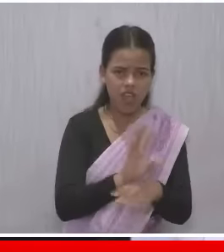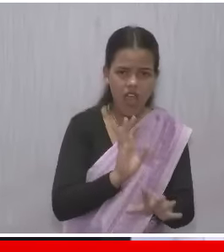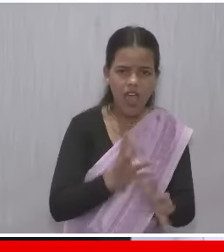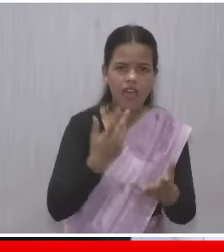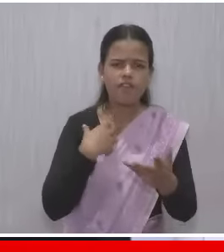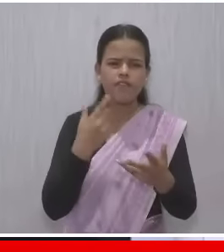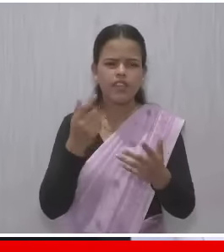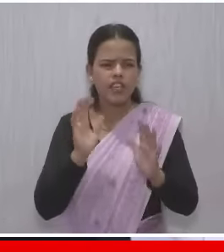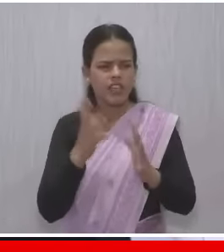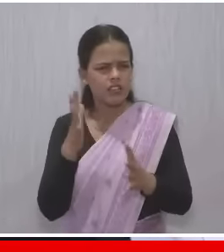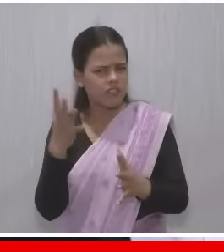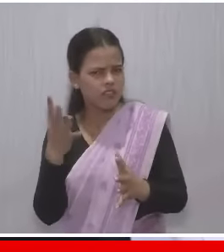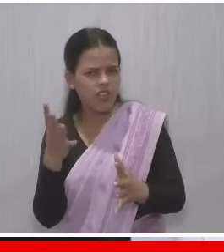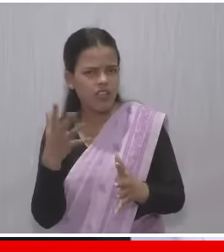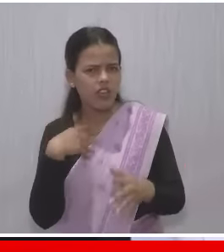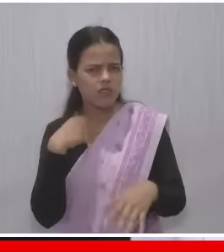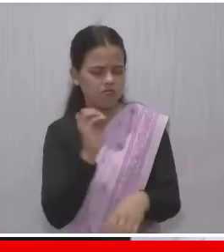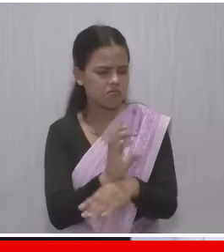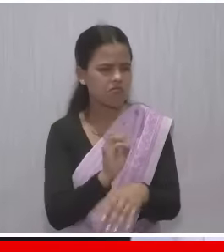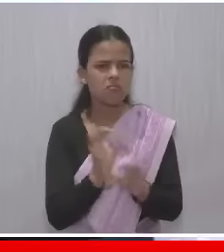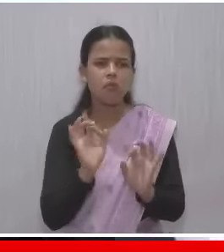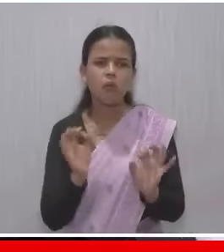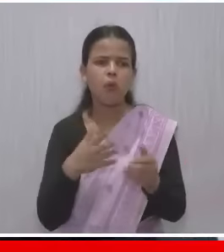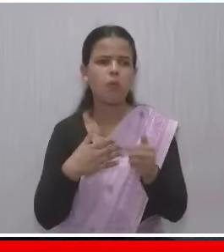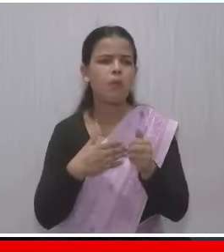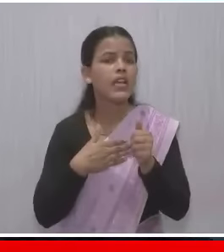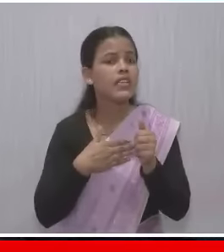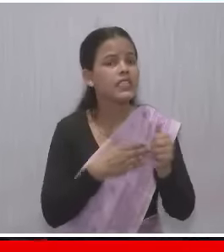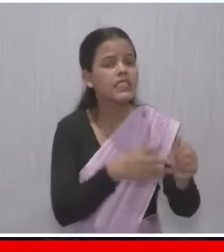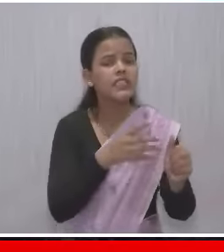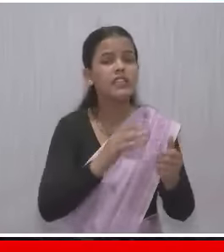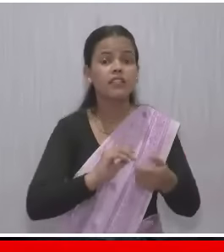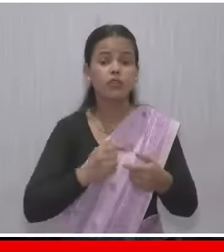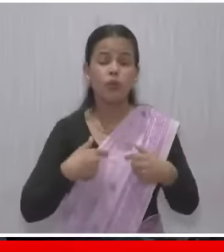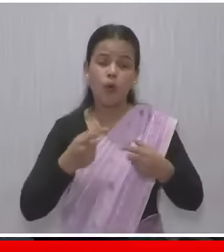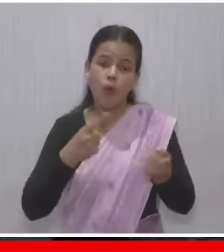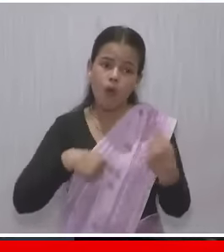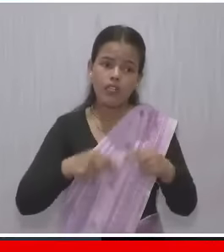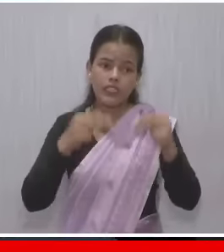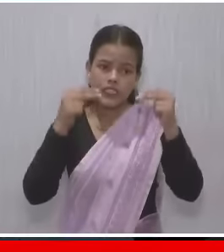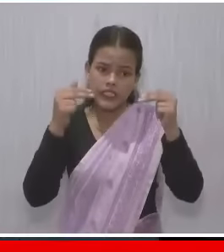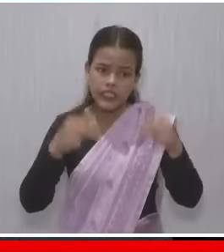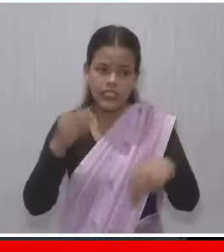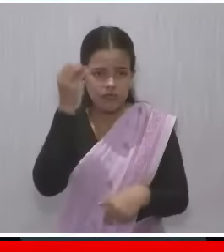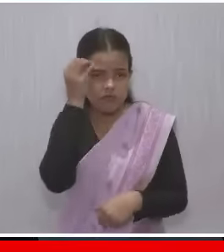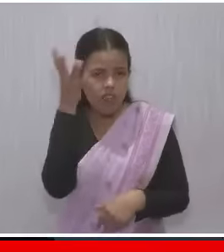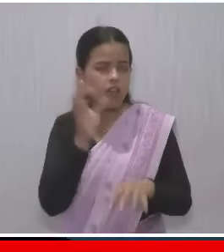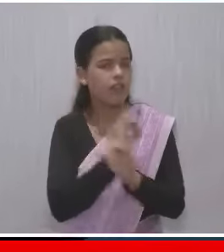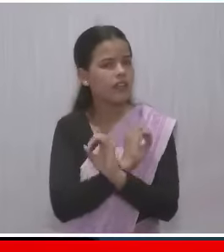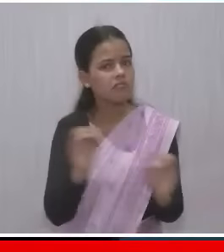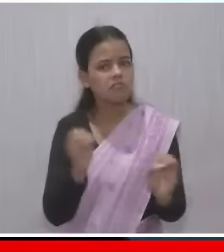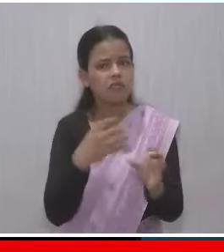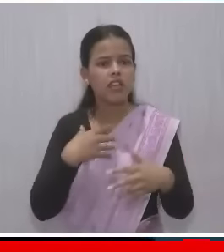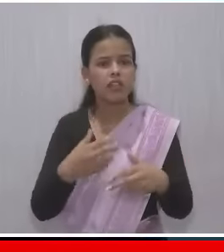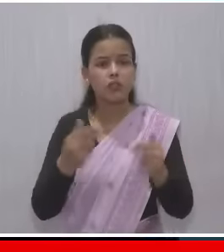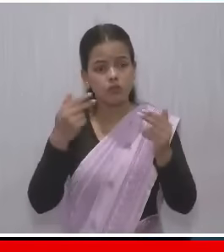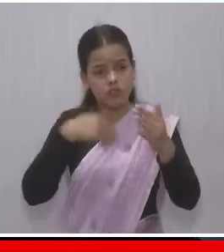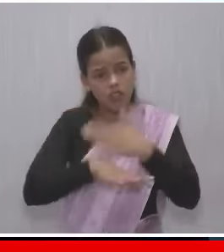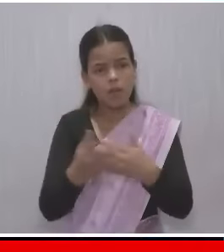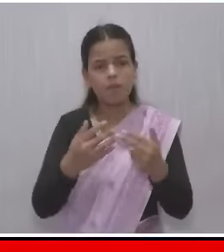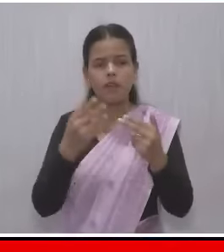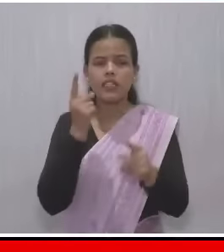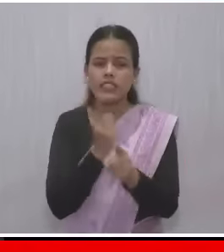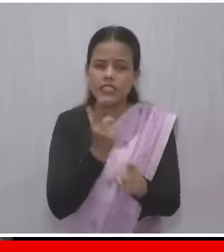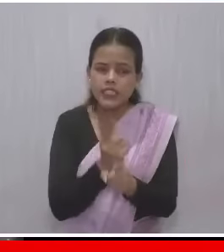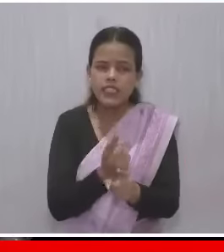counseling cells in our schools. So we need to establish all these things in our schools so that every teacher gets an opportunity